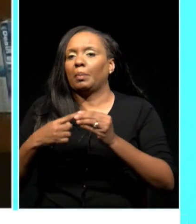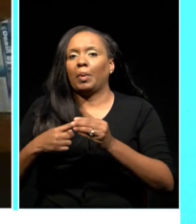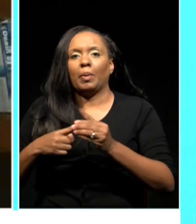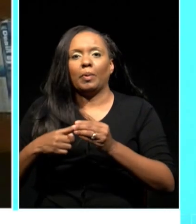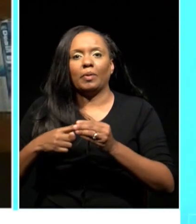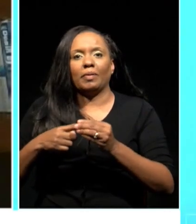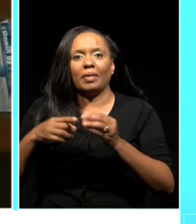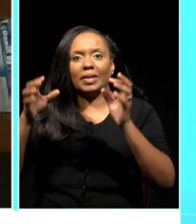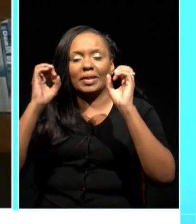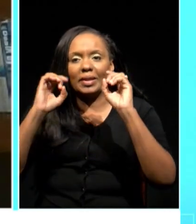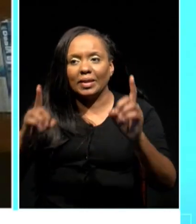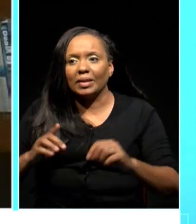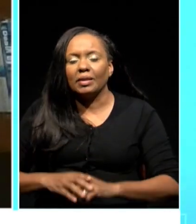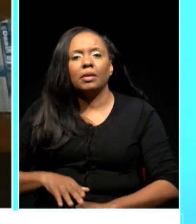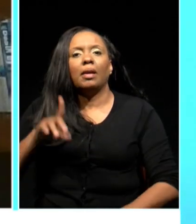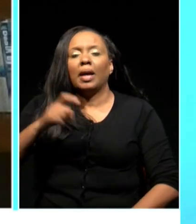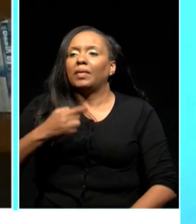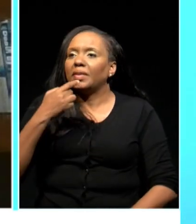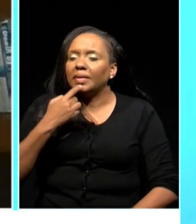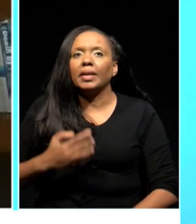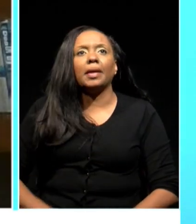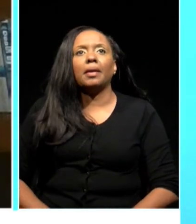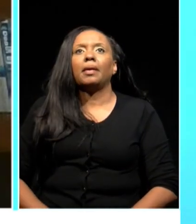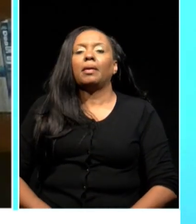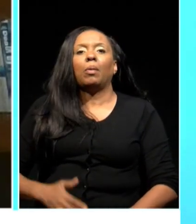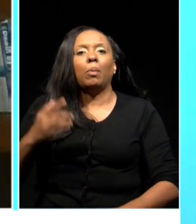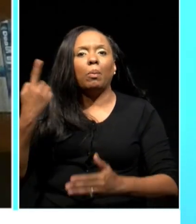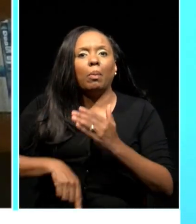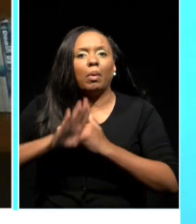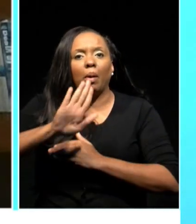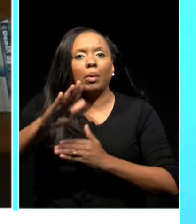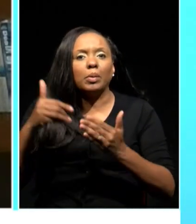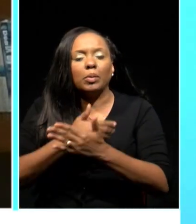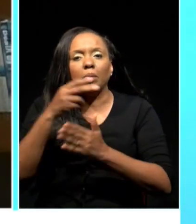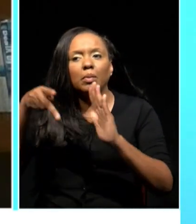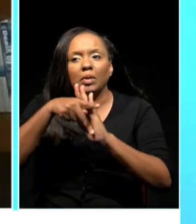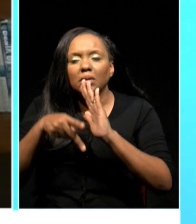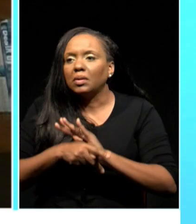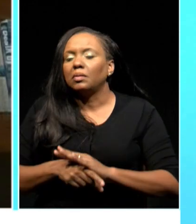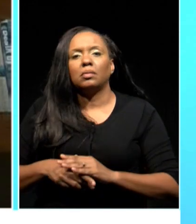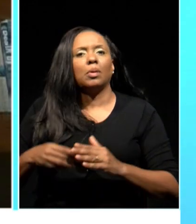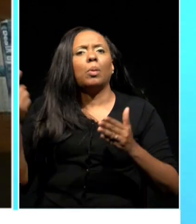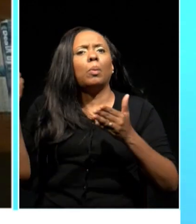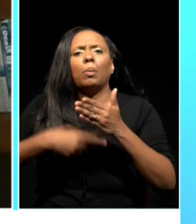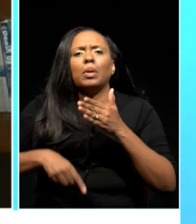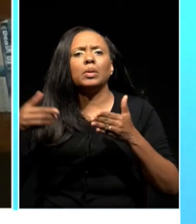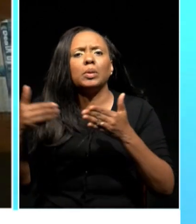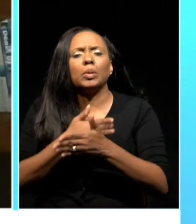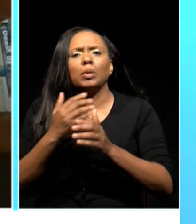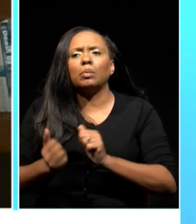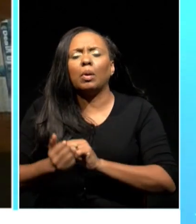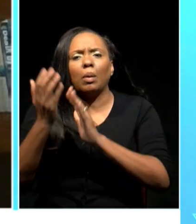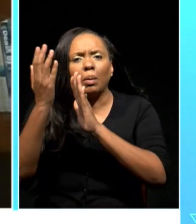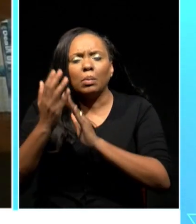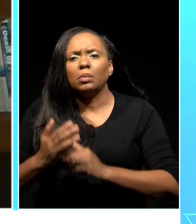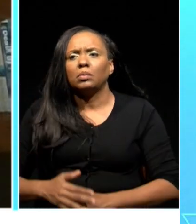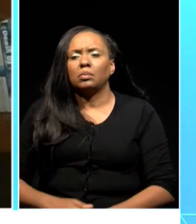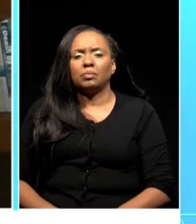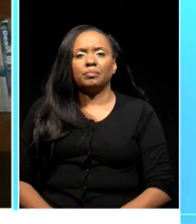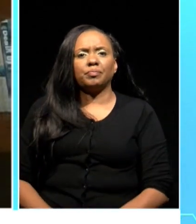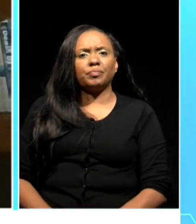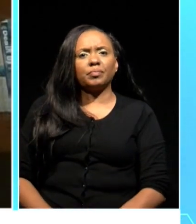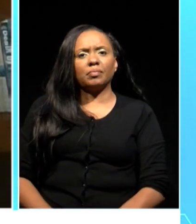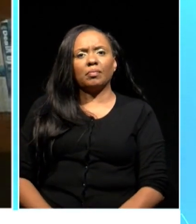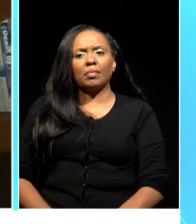have to state out publicly what the new policy is, what the new direction is. It goes to a broader question about how do you